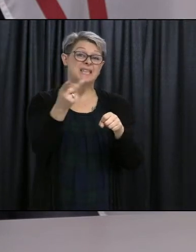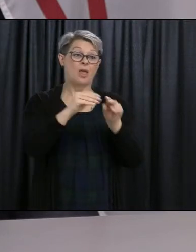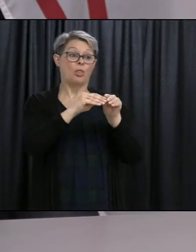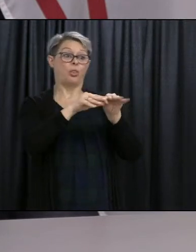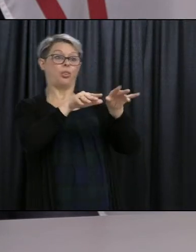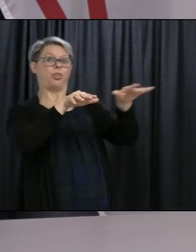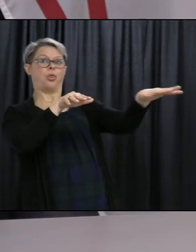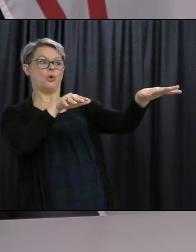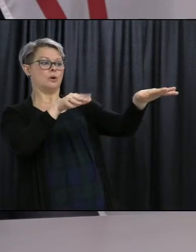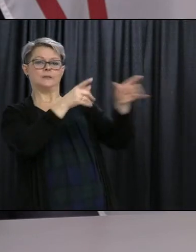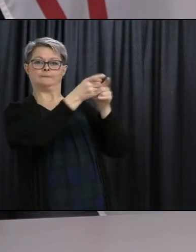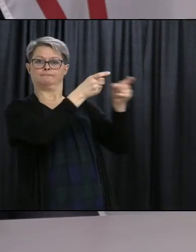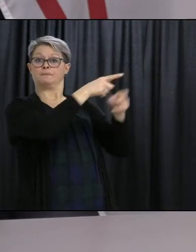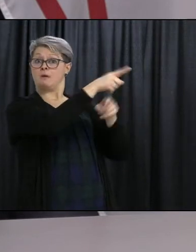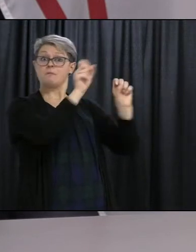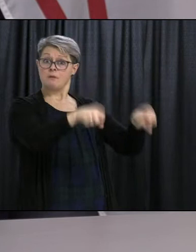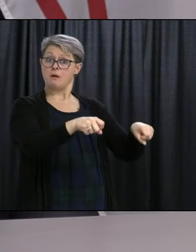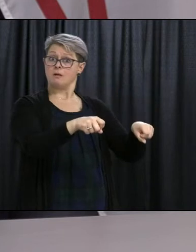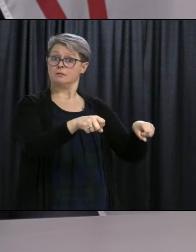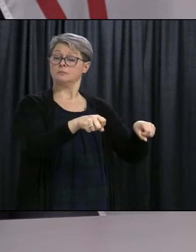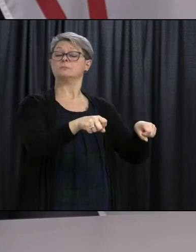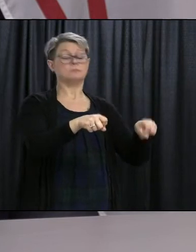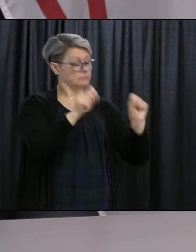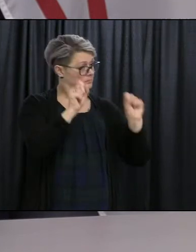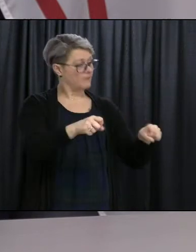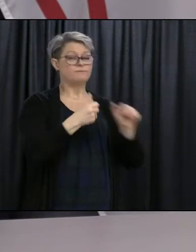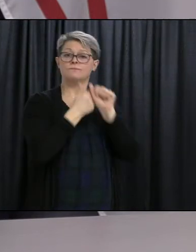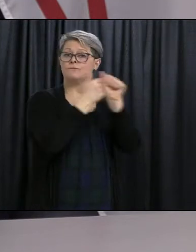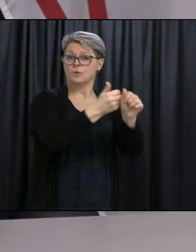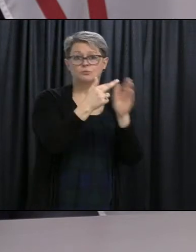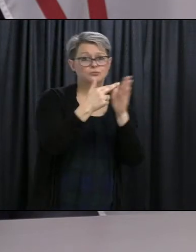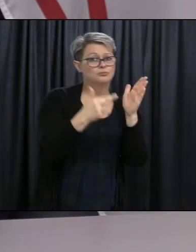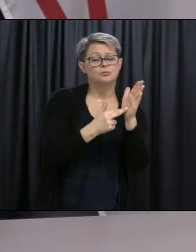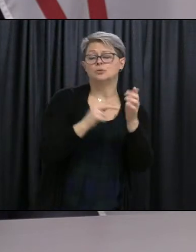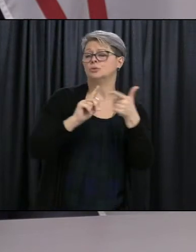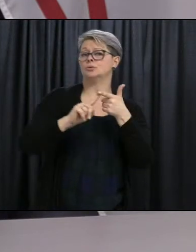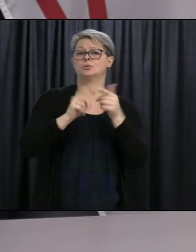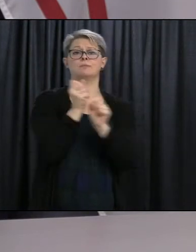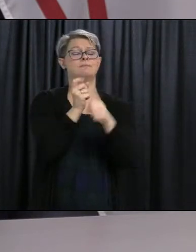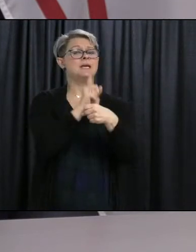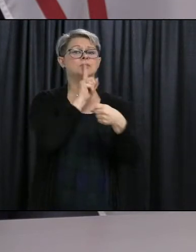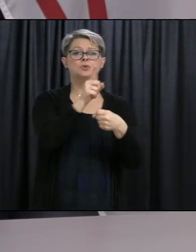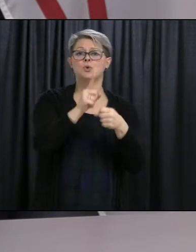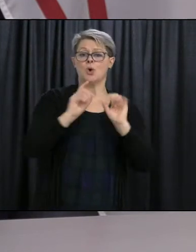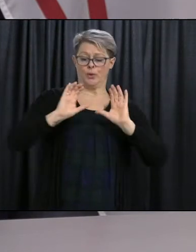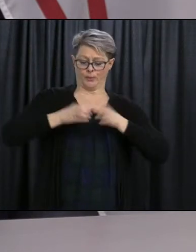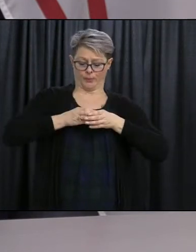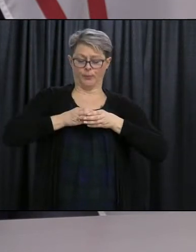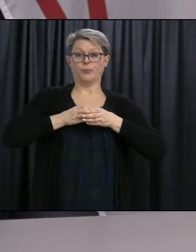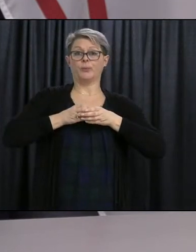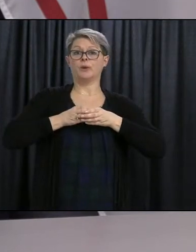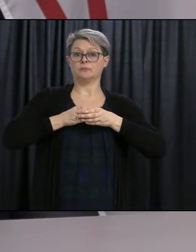can certainly contain that spread. So following the public health measures, making sure that you keep your contacts low,